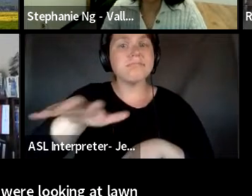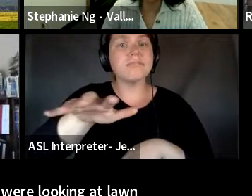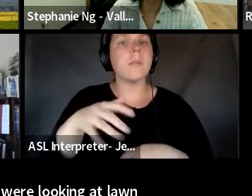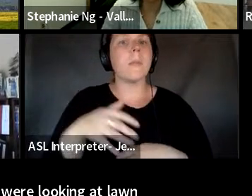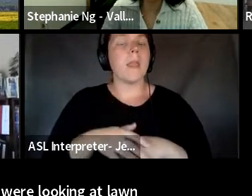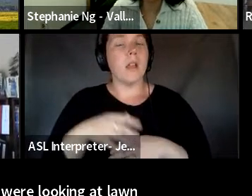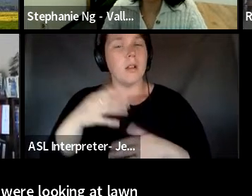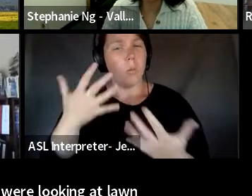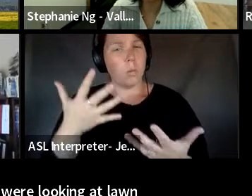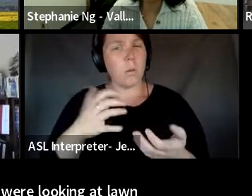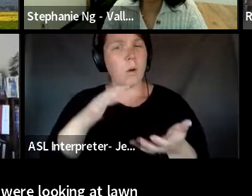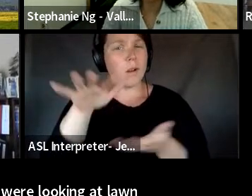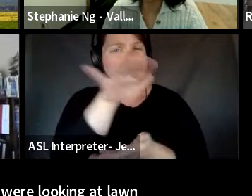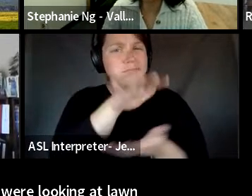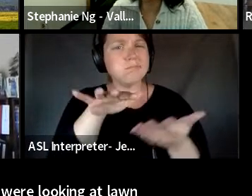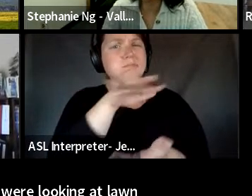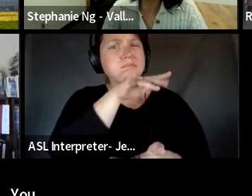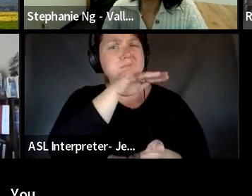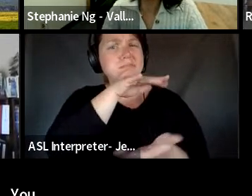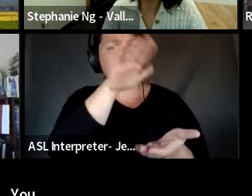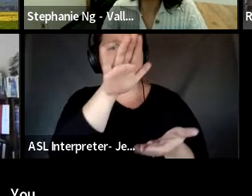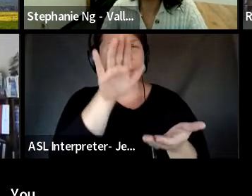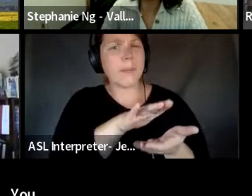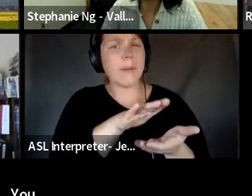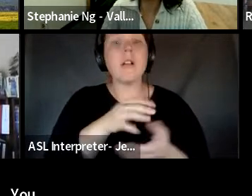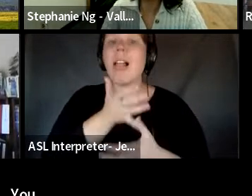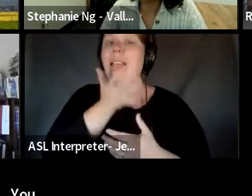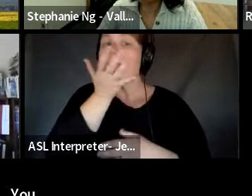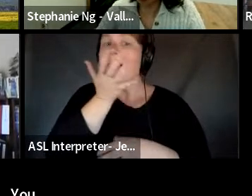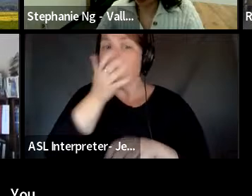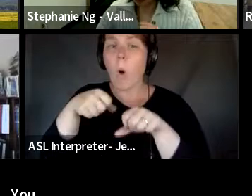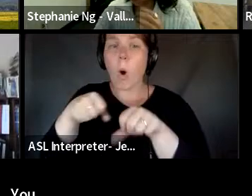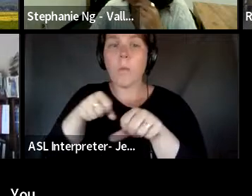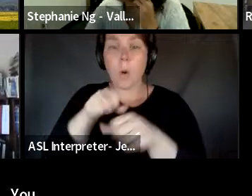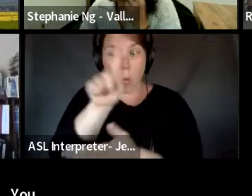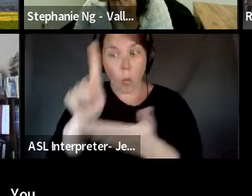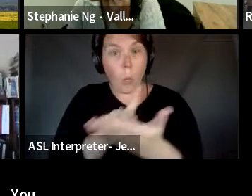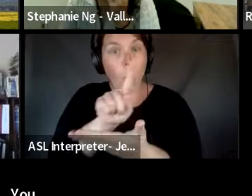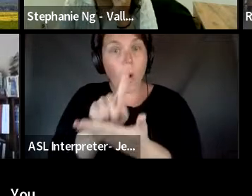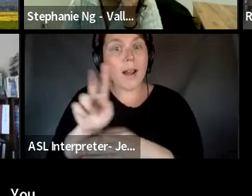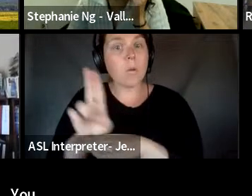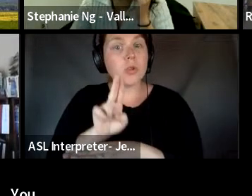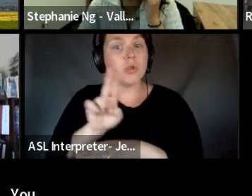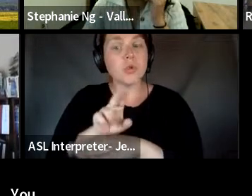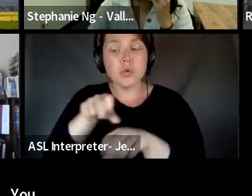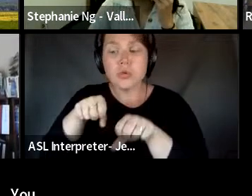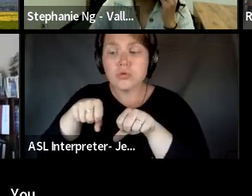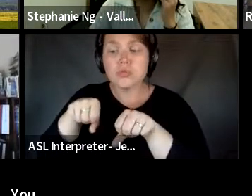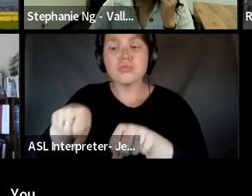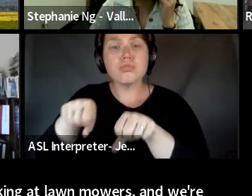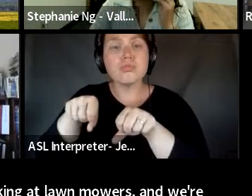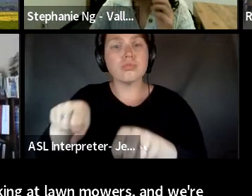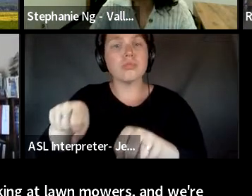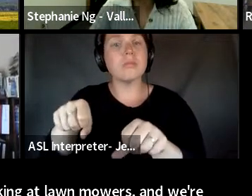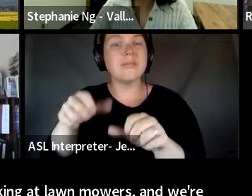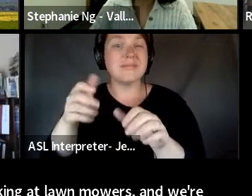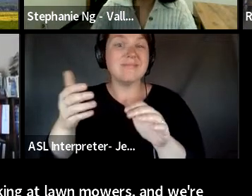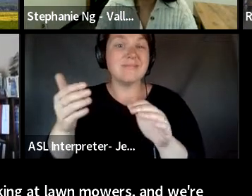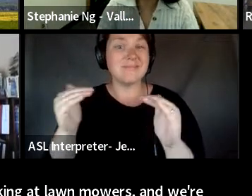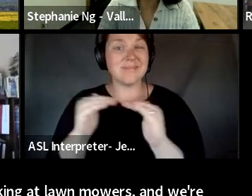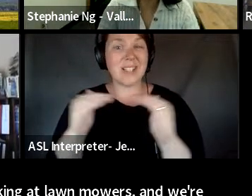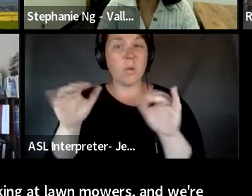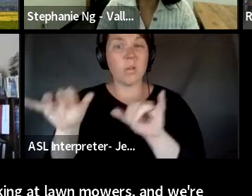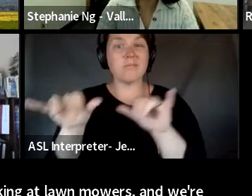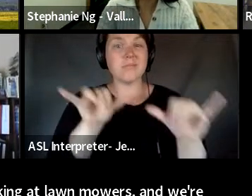in emissions, lawnmowers, 1 hour use of lawnmower, this is according to the EPA, equals about 45